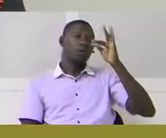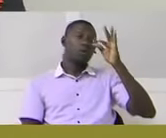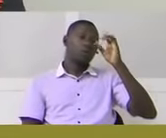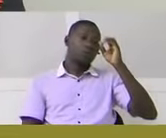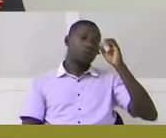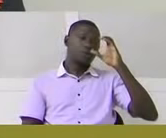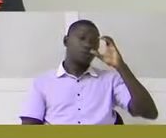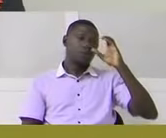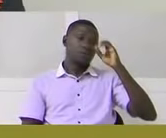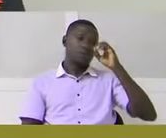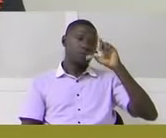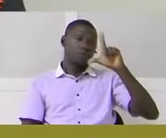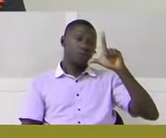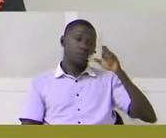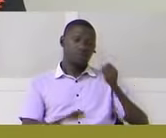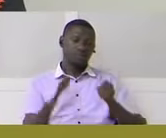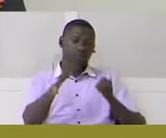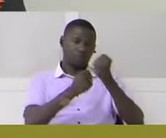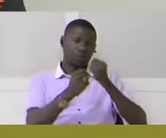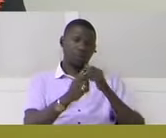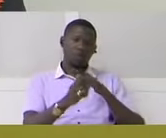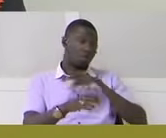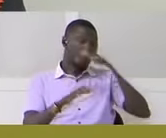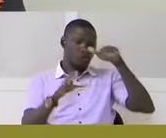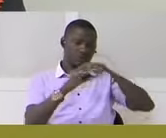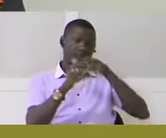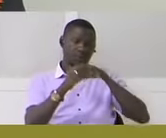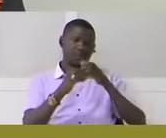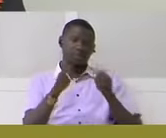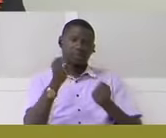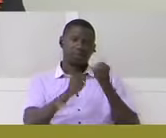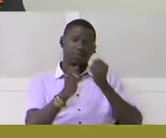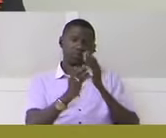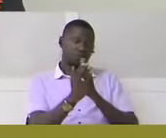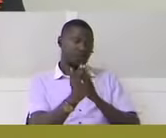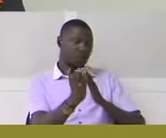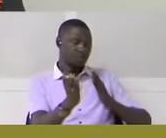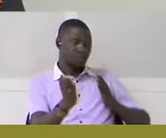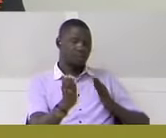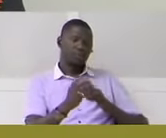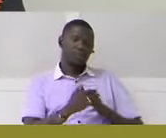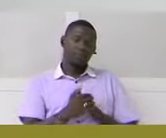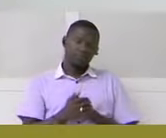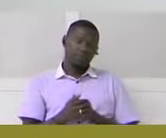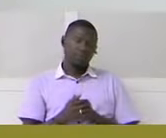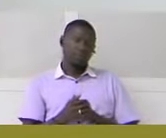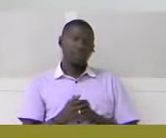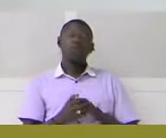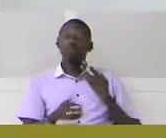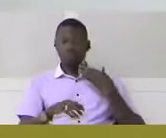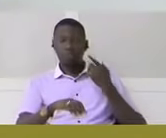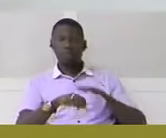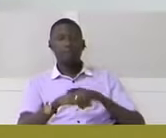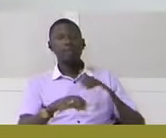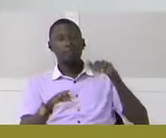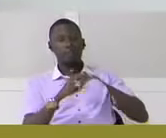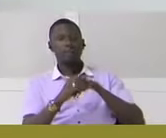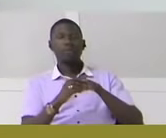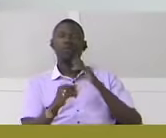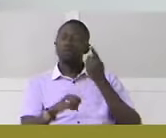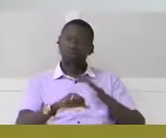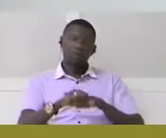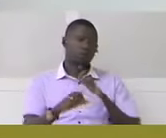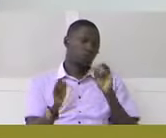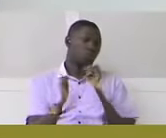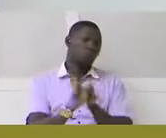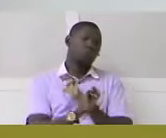katara convoy ni konole. Yeah, usually they are, but not always, especially the protocols. What do we katara jele baraman ke what do be di